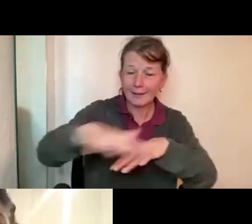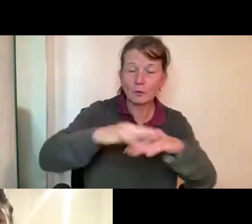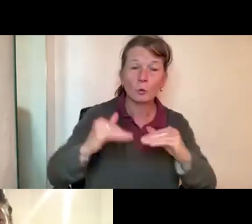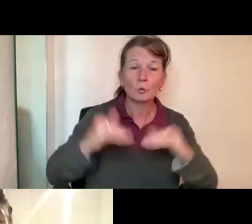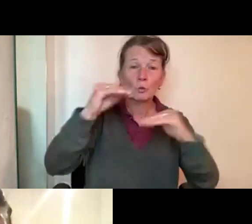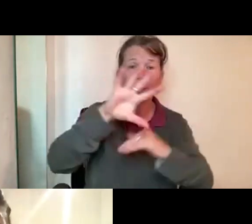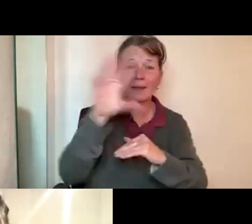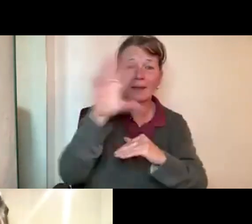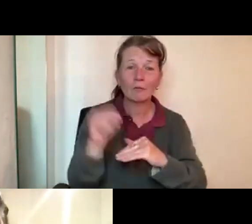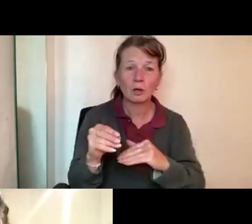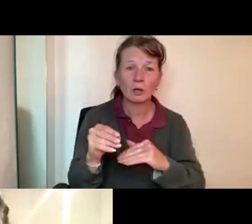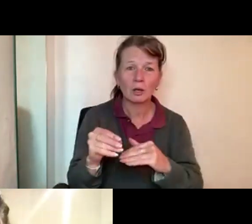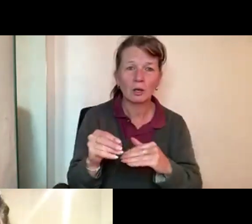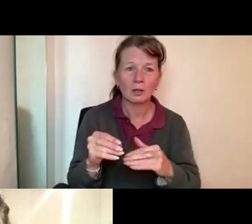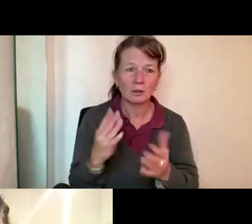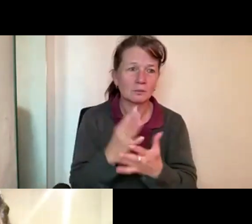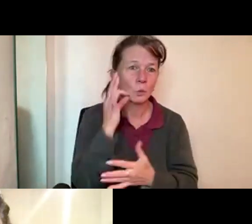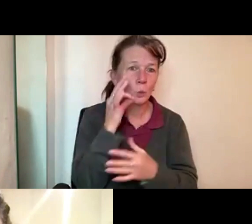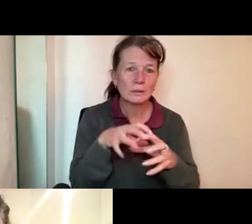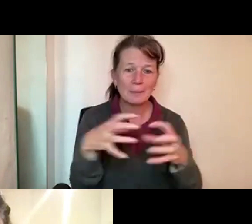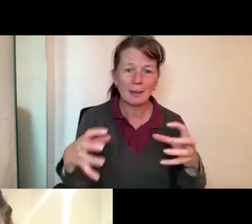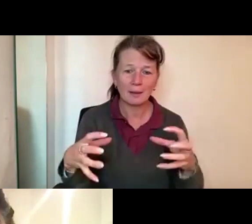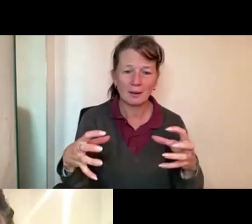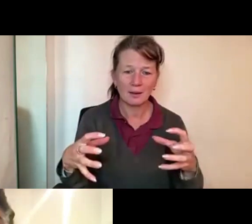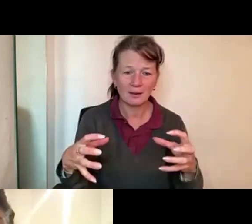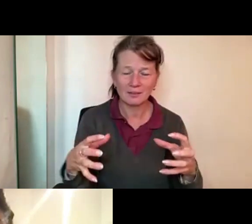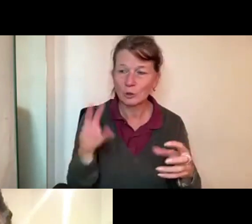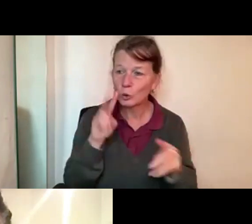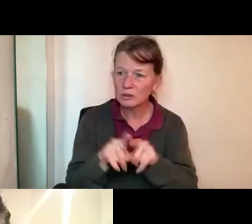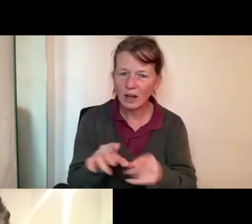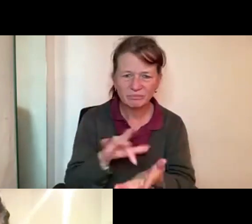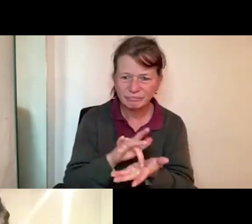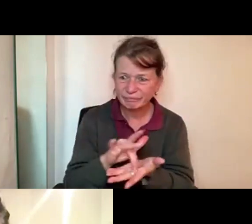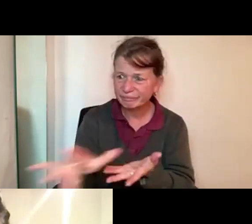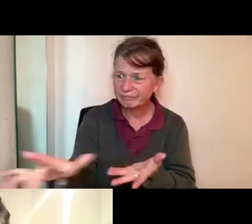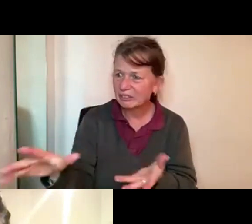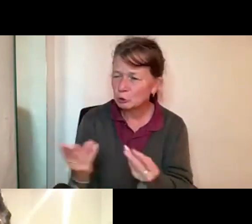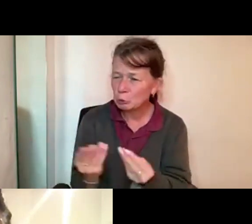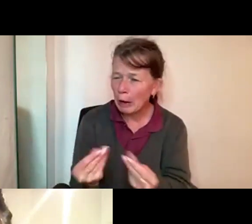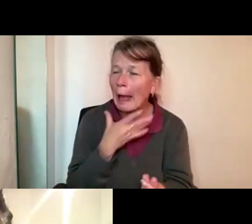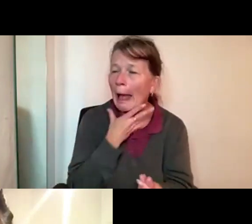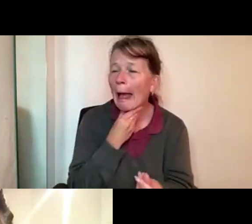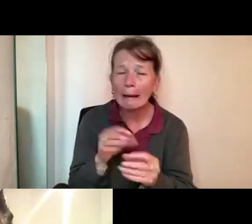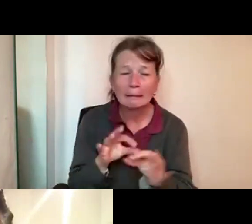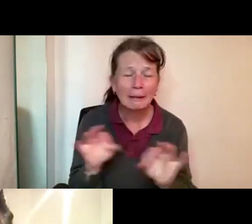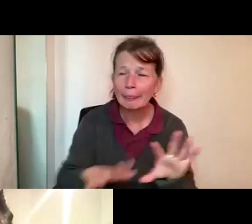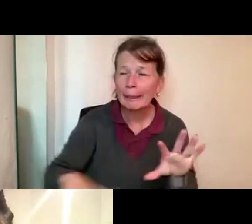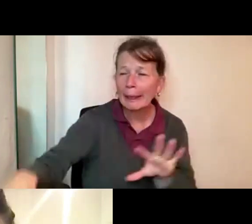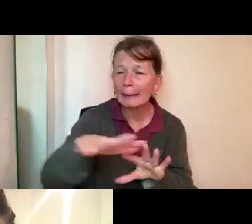and in Israel is watermelon. It just grows, and it becomes this enormous